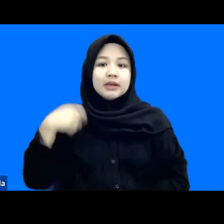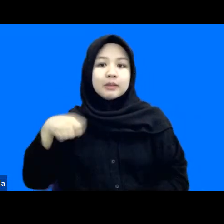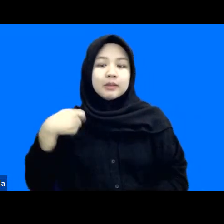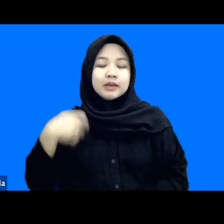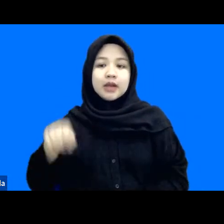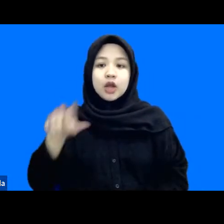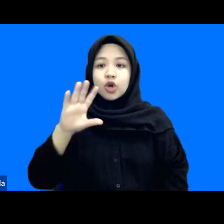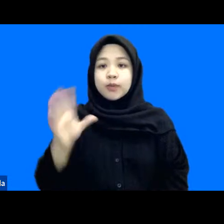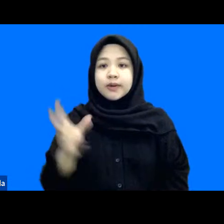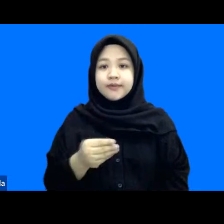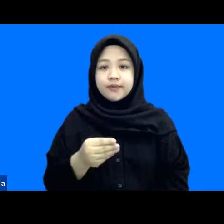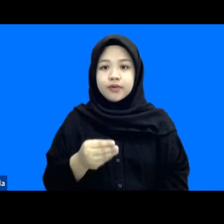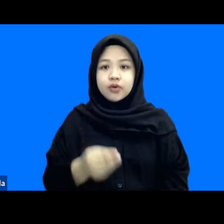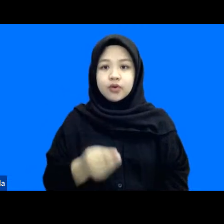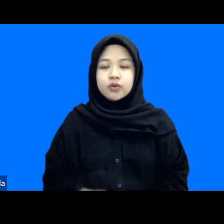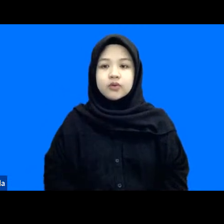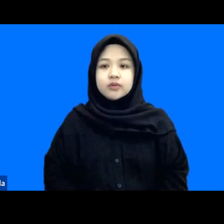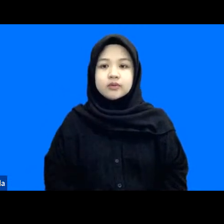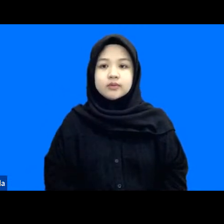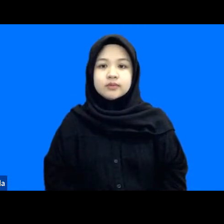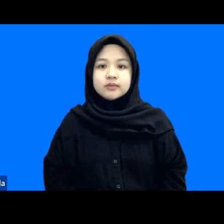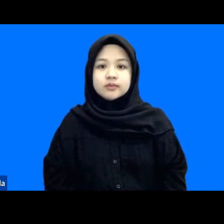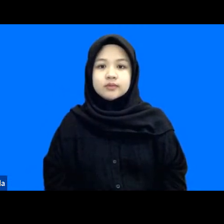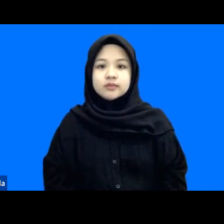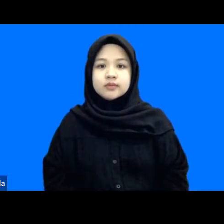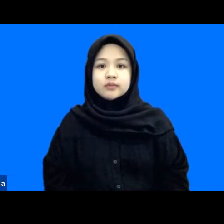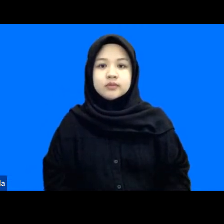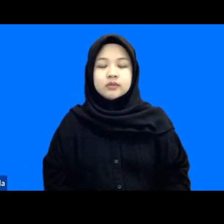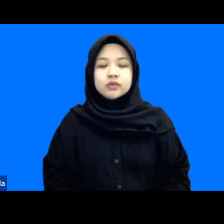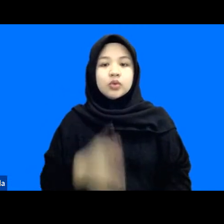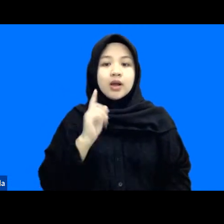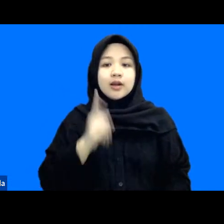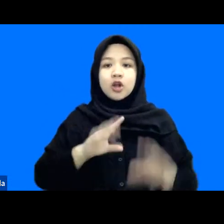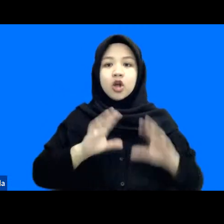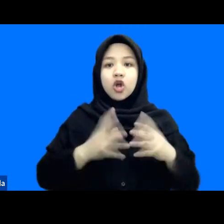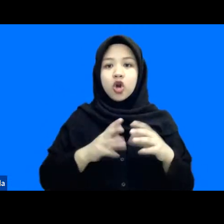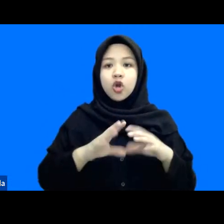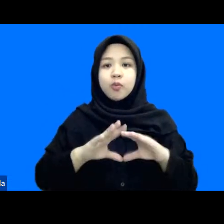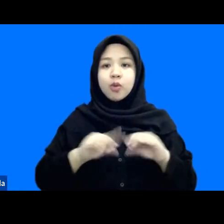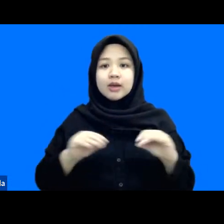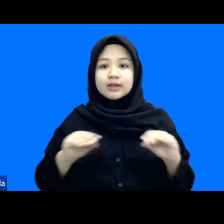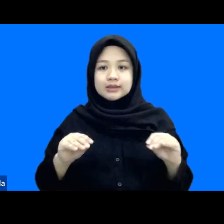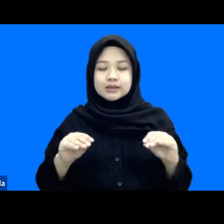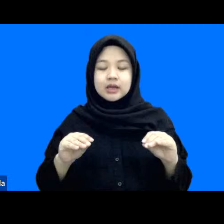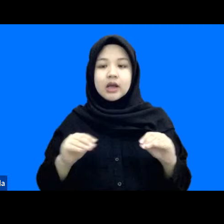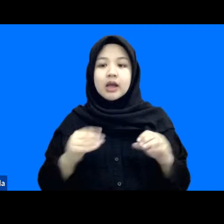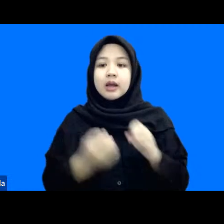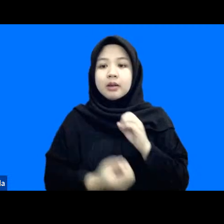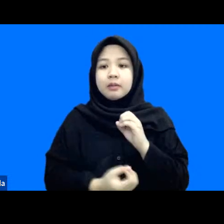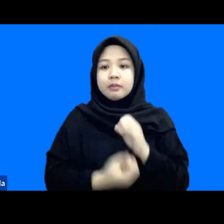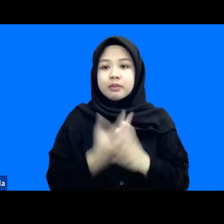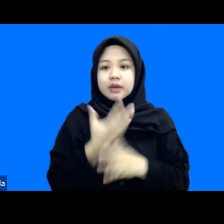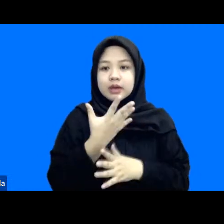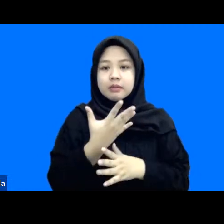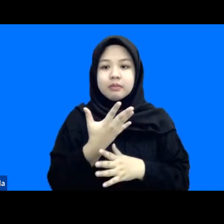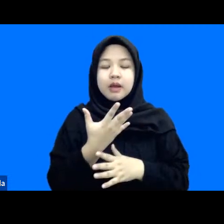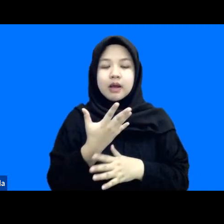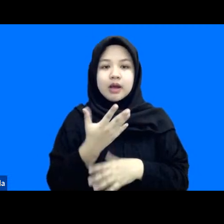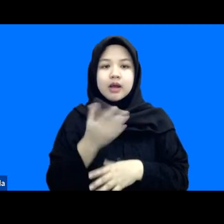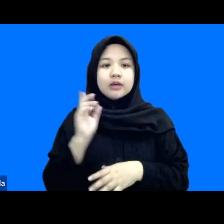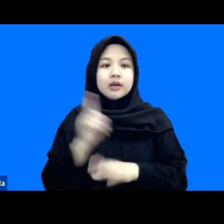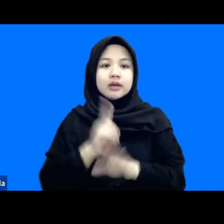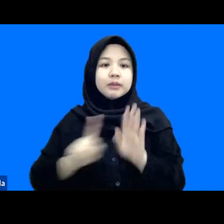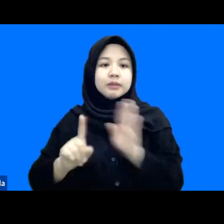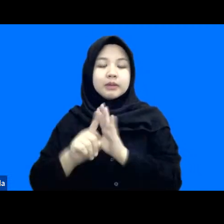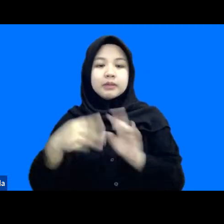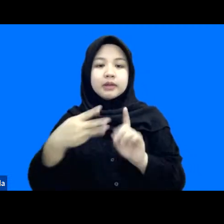and then a development working group led by Ministry of National Development Planning, and then employment working group led